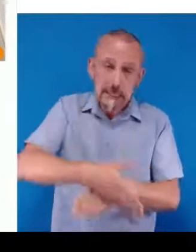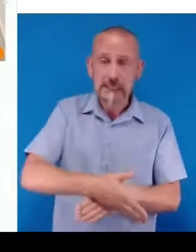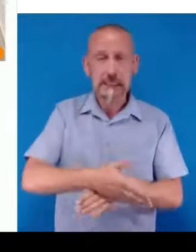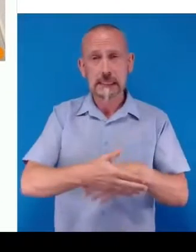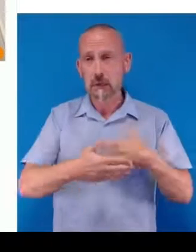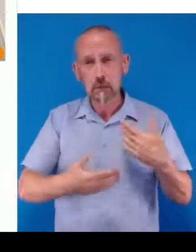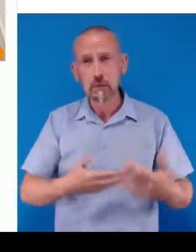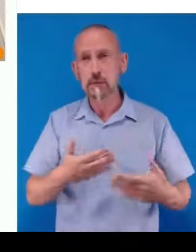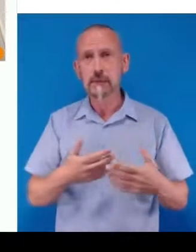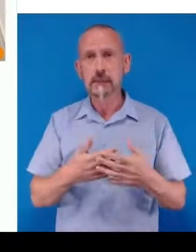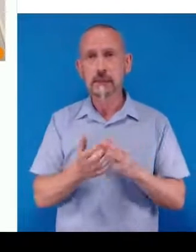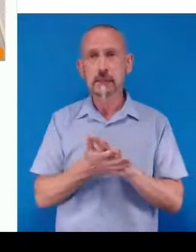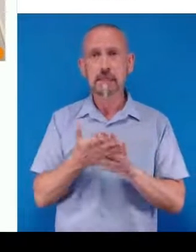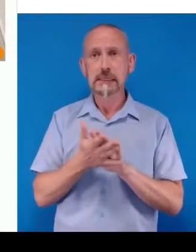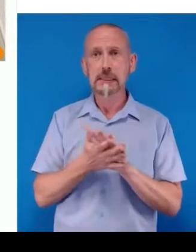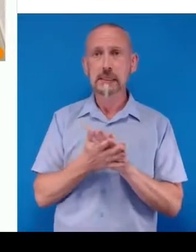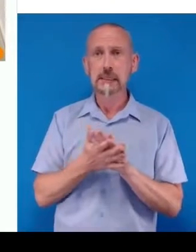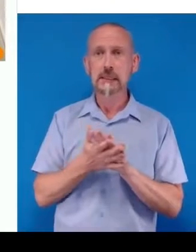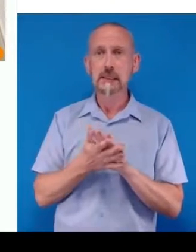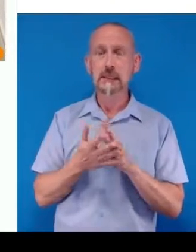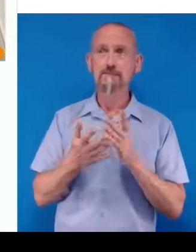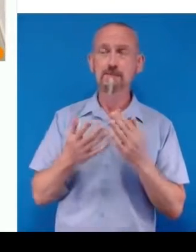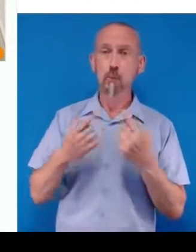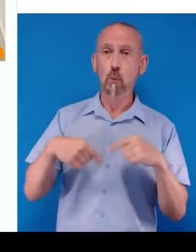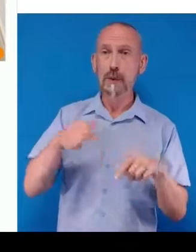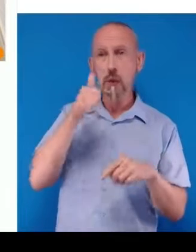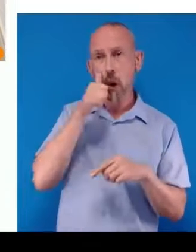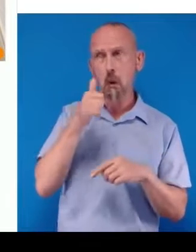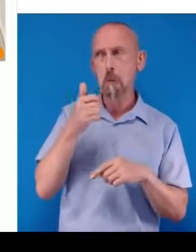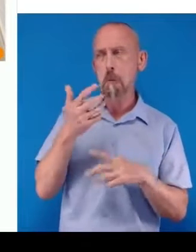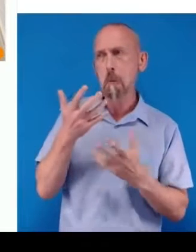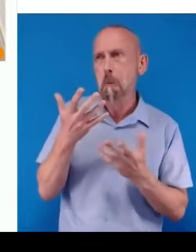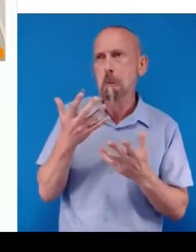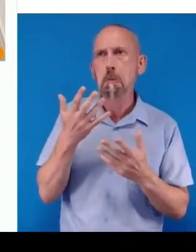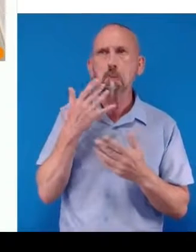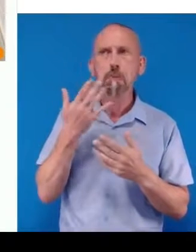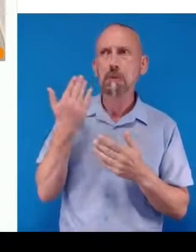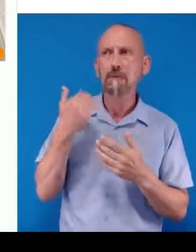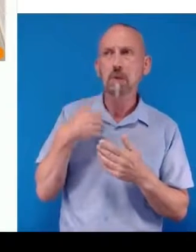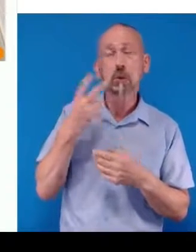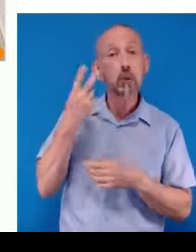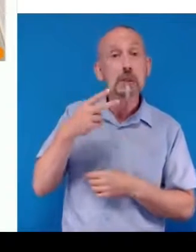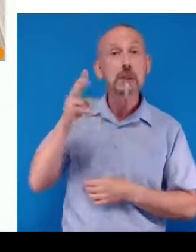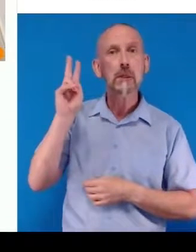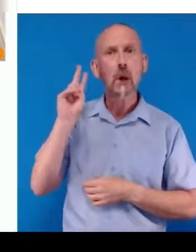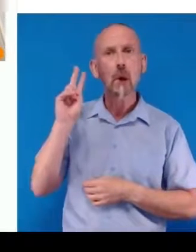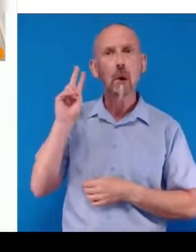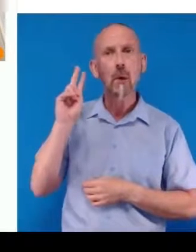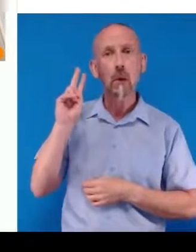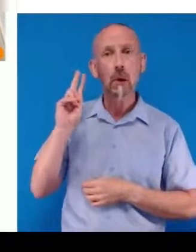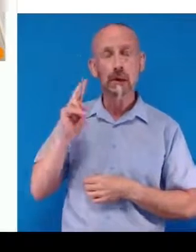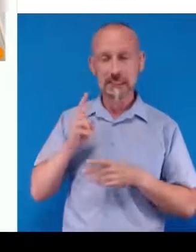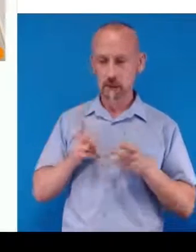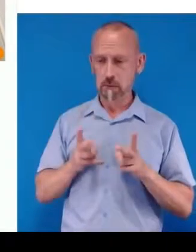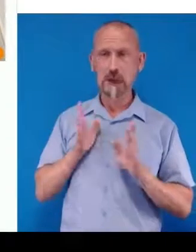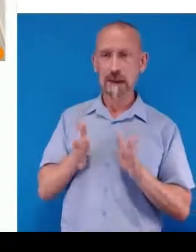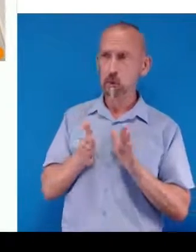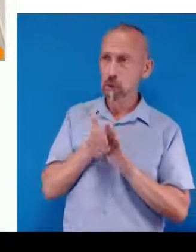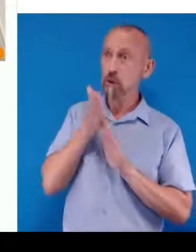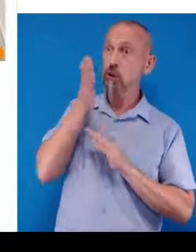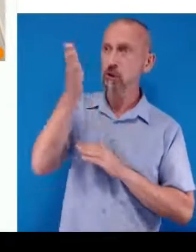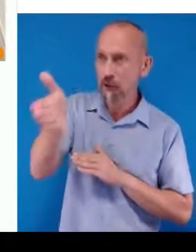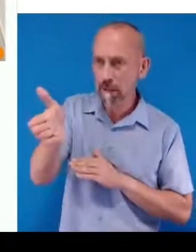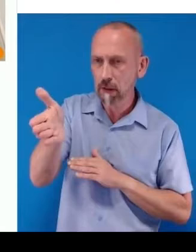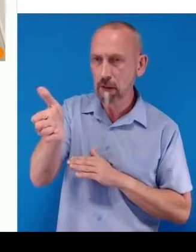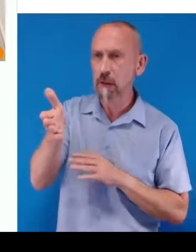the before 2 years ago, they would have to travel, they will be able to do a job and then go back home. How